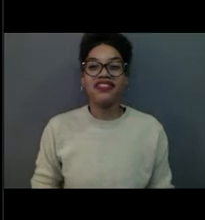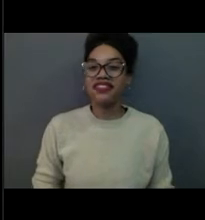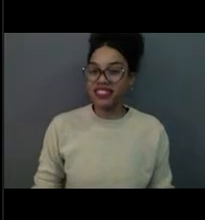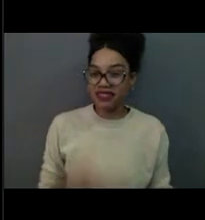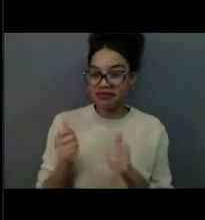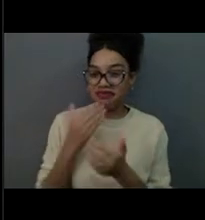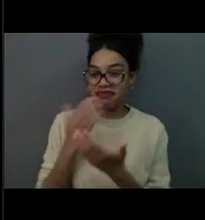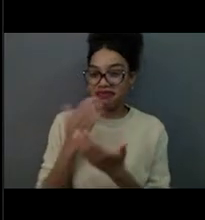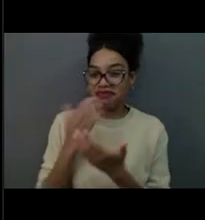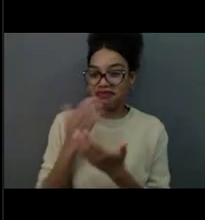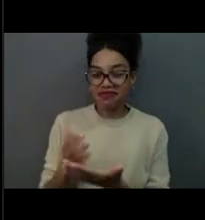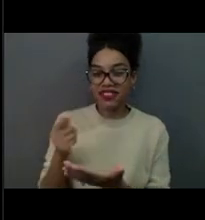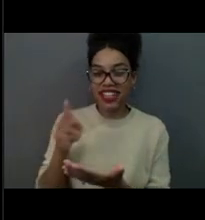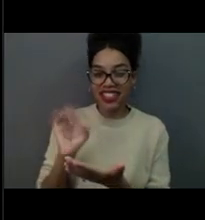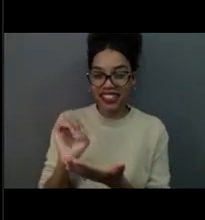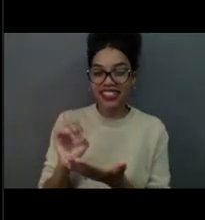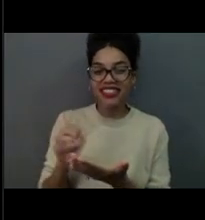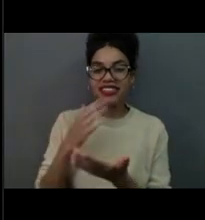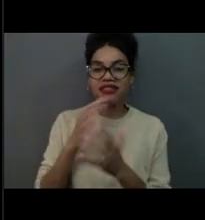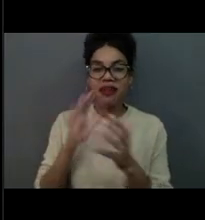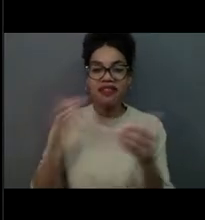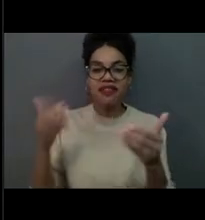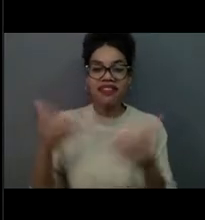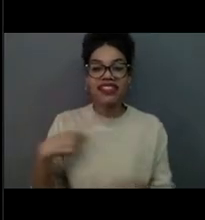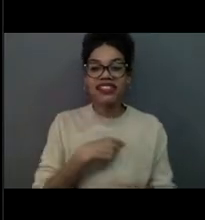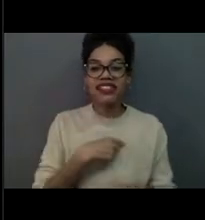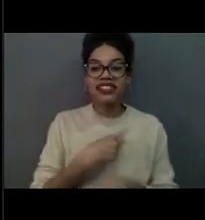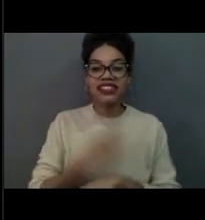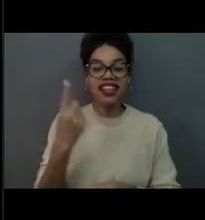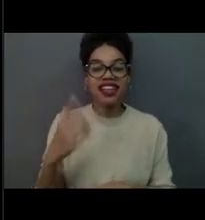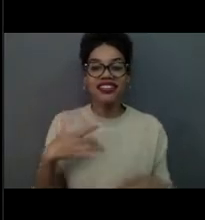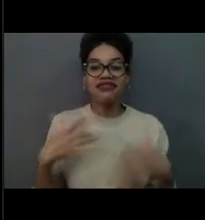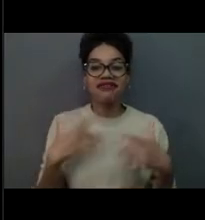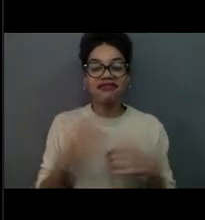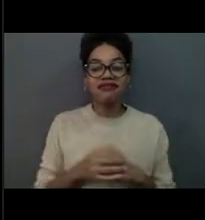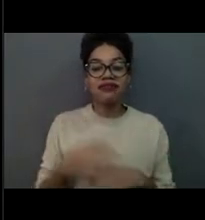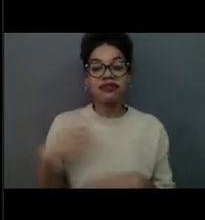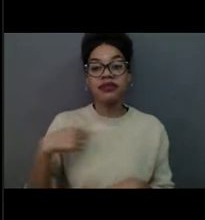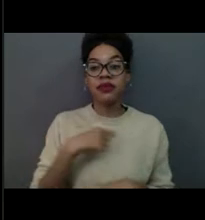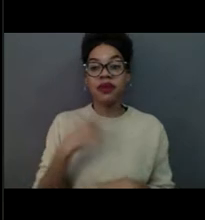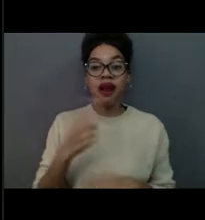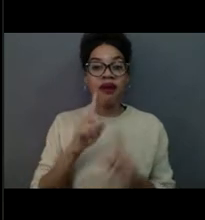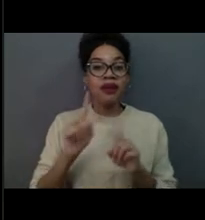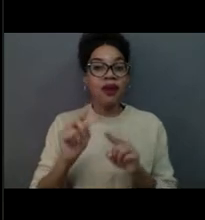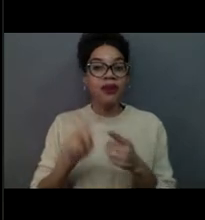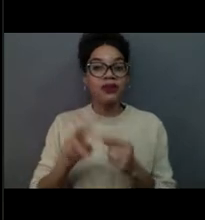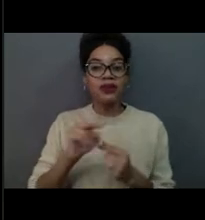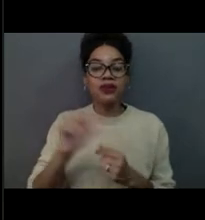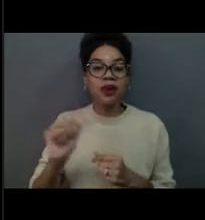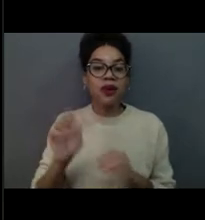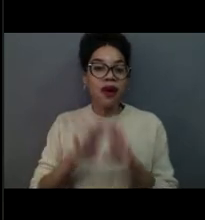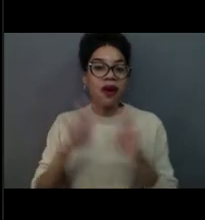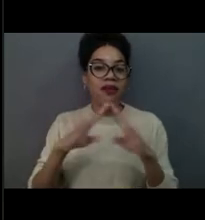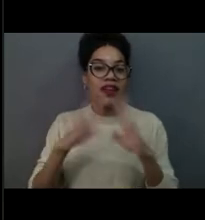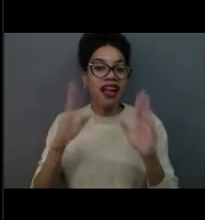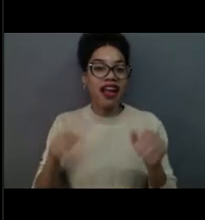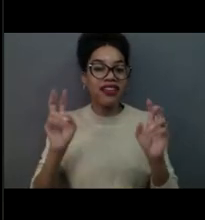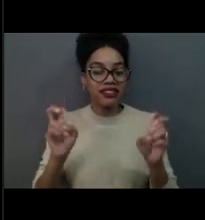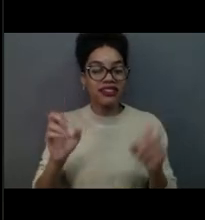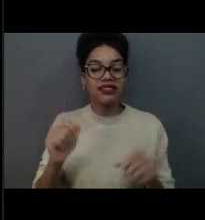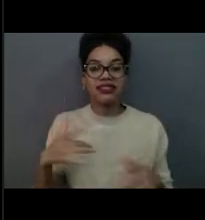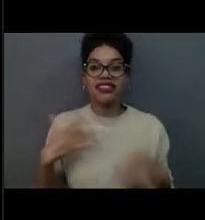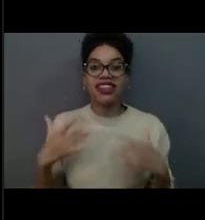Great. Grace, thank you so much for inviting us to be here today. We always attend the NOAA Open House, so it's very exciting to be invited to join the virtual